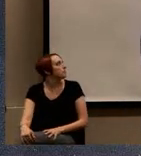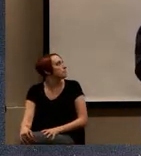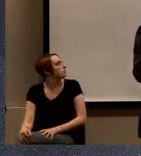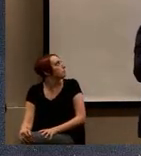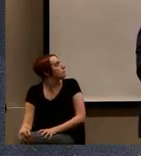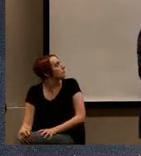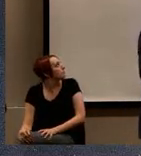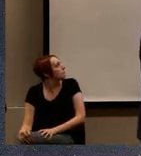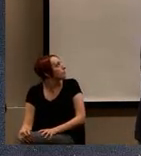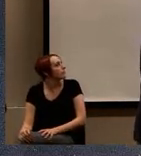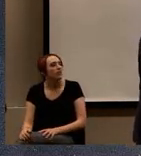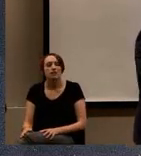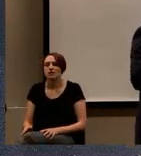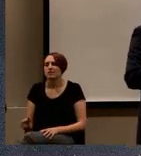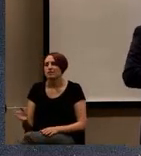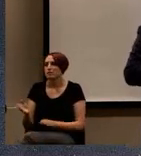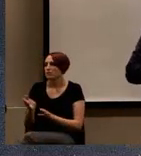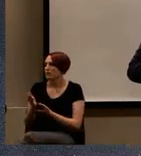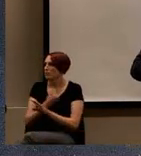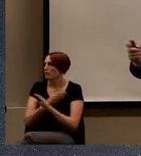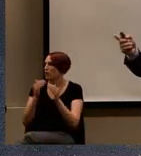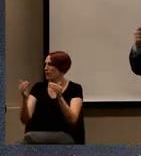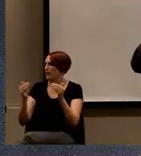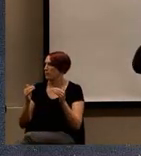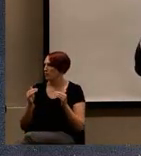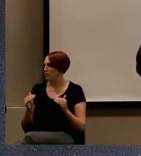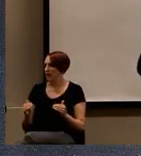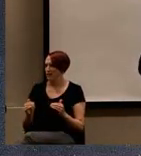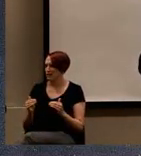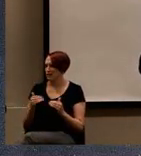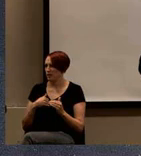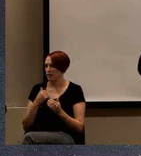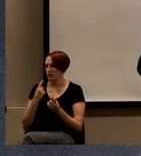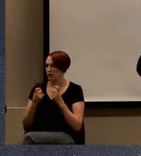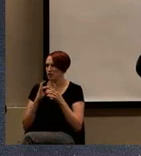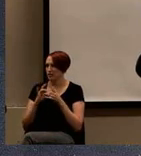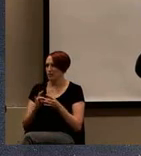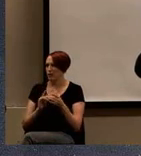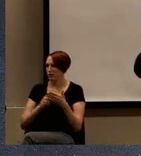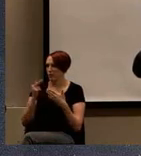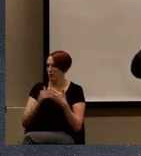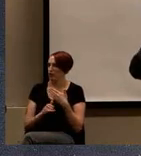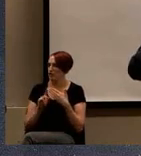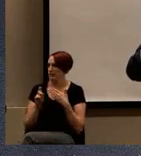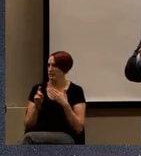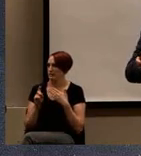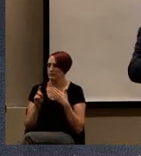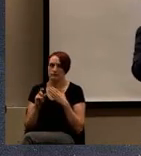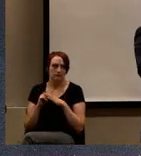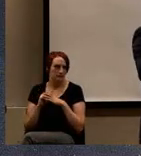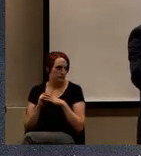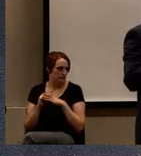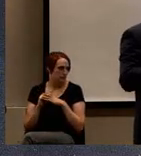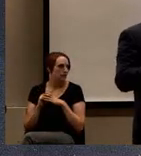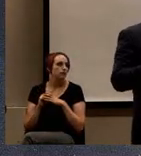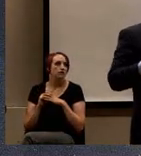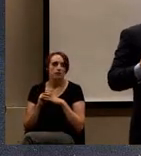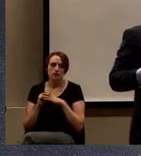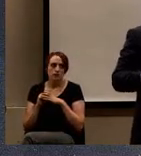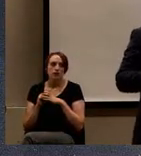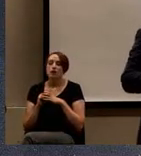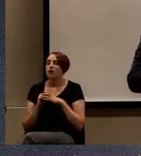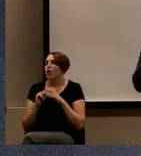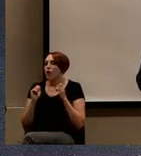So now, does anyone have any questions before I move on to the next part about any of the research projects that we talked about? And all of these projects